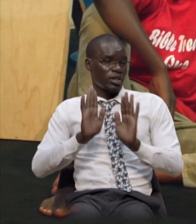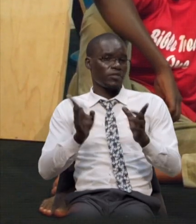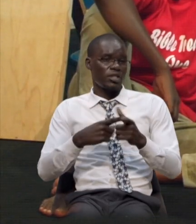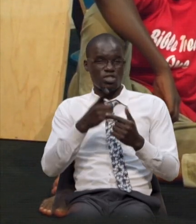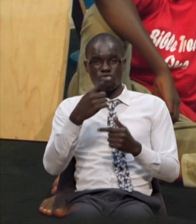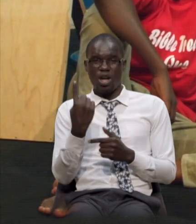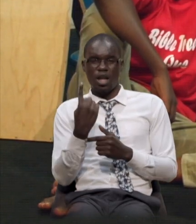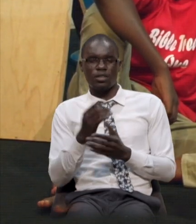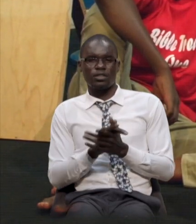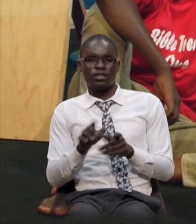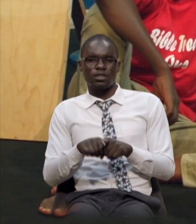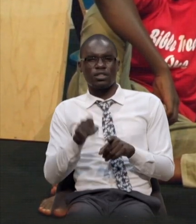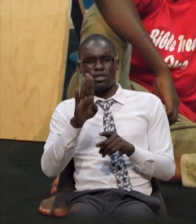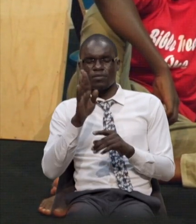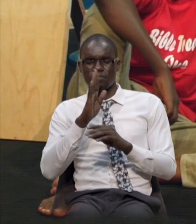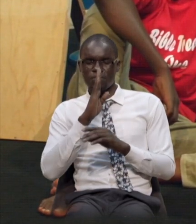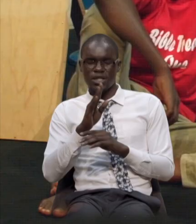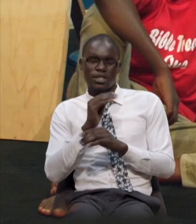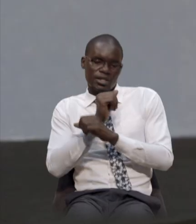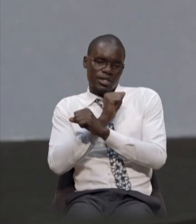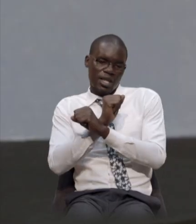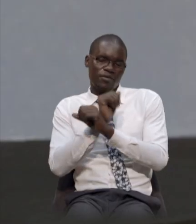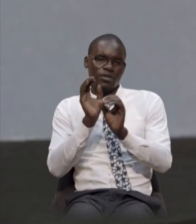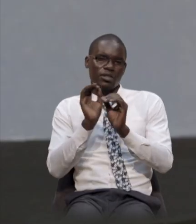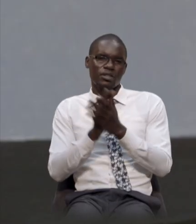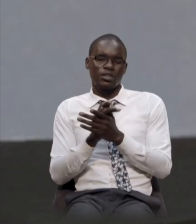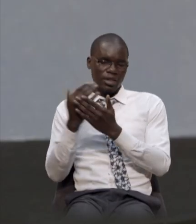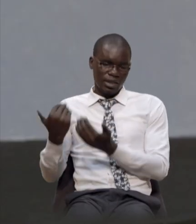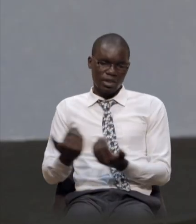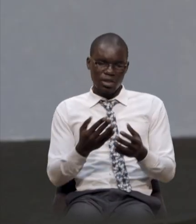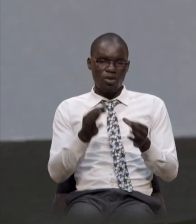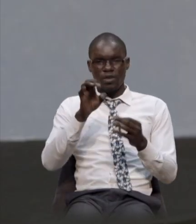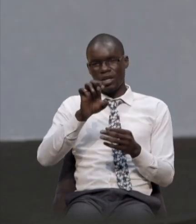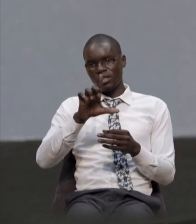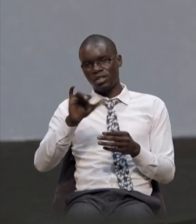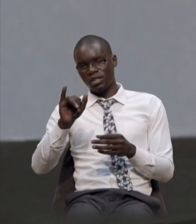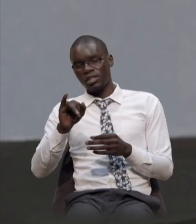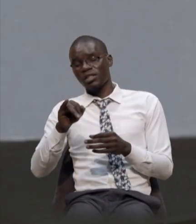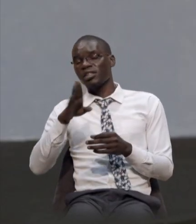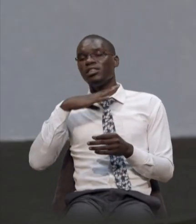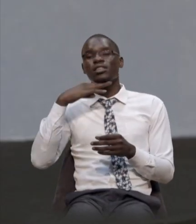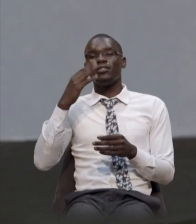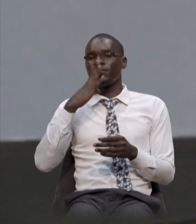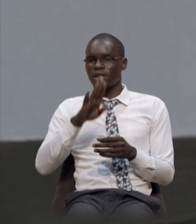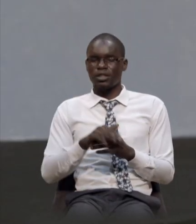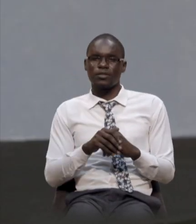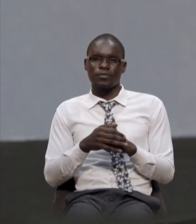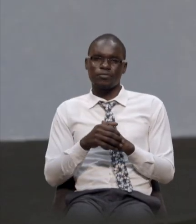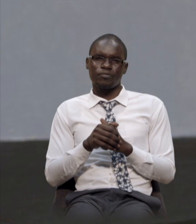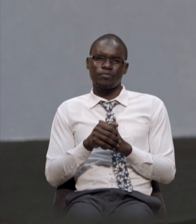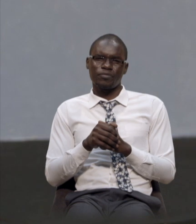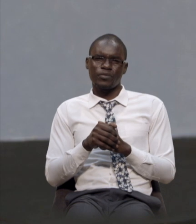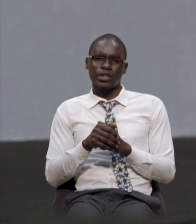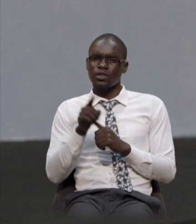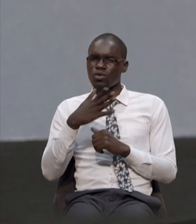your own. You will not be safe. And that is why the children of Eli died during the fight. Do